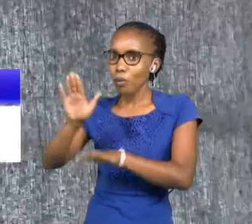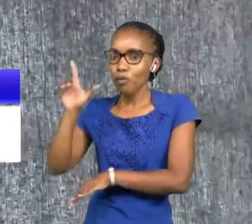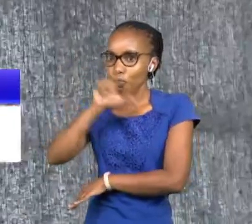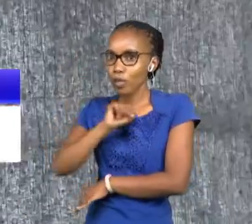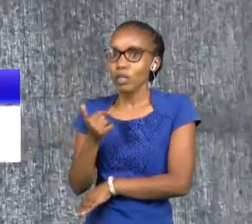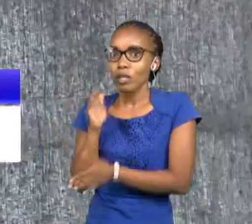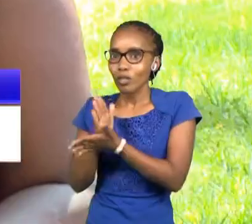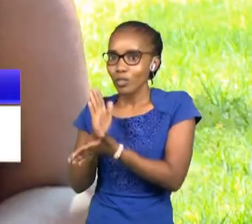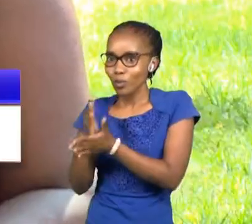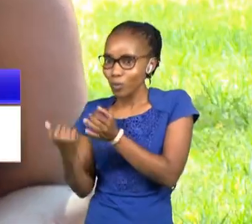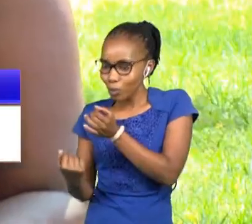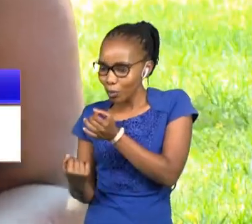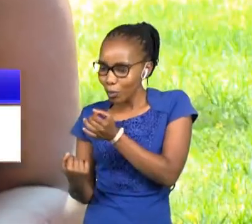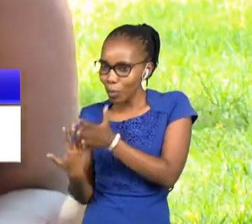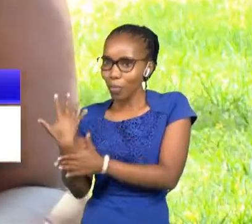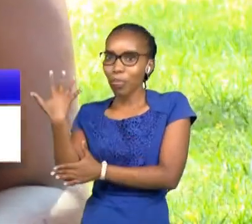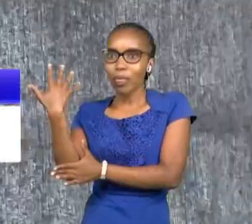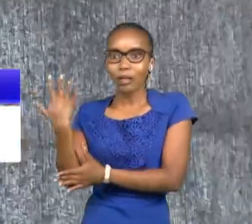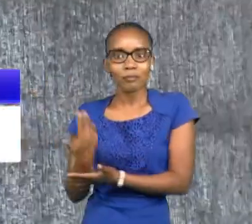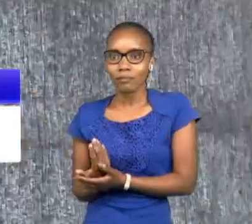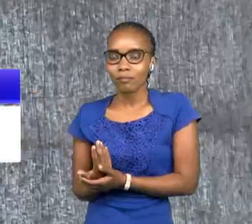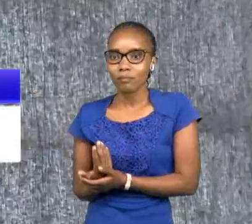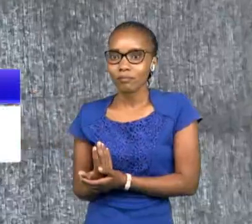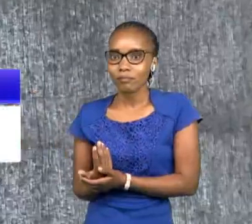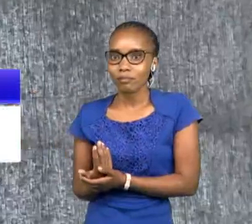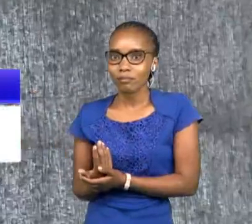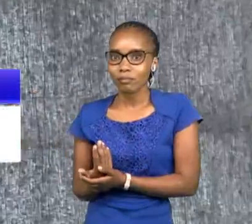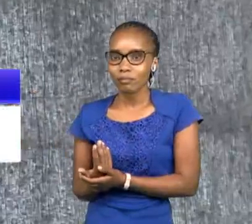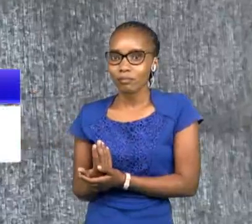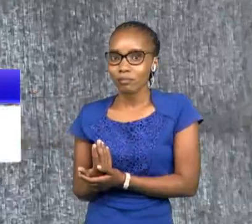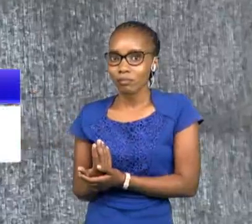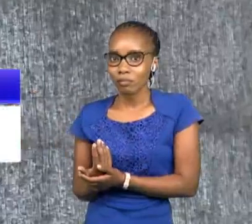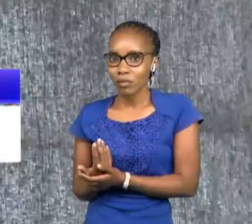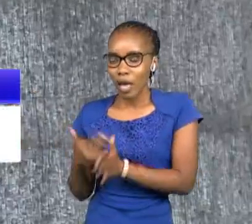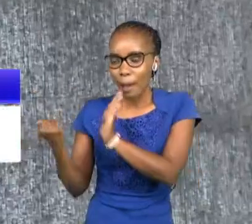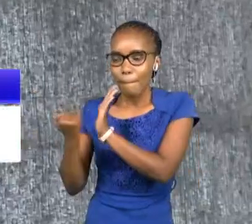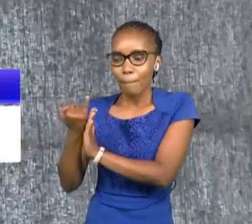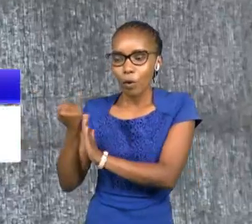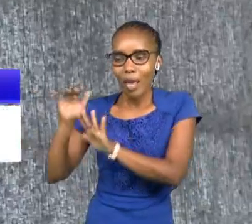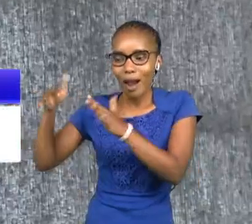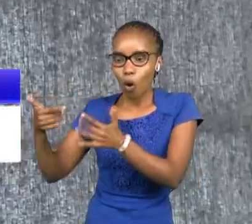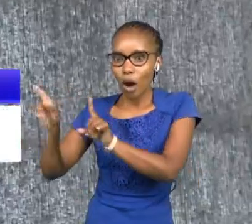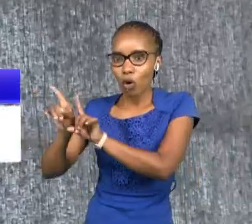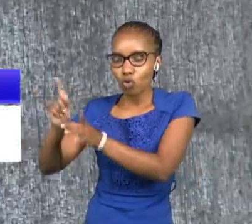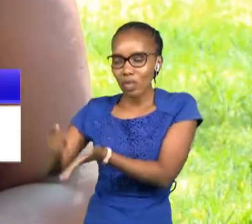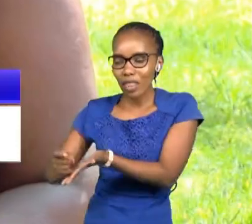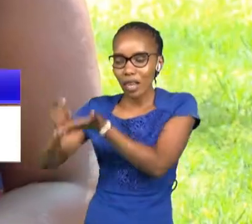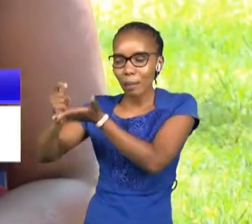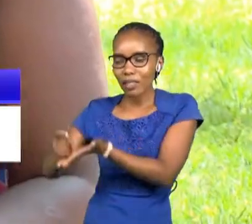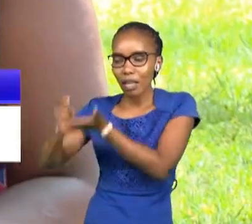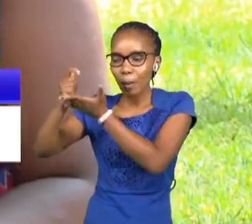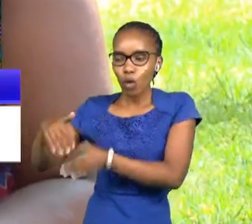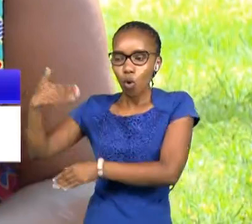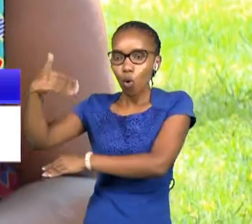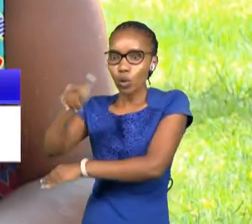there's been growth. Hi, Tunu. Yeah. What is the growth you can say you have seen with Tunu and the therapies and that you've been taking care of